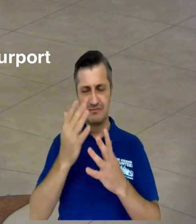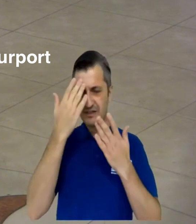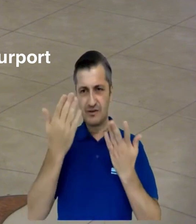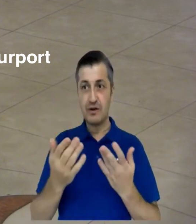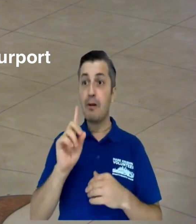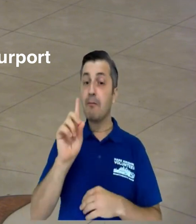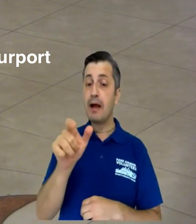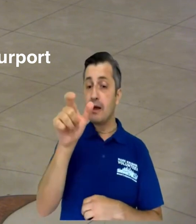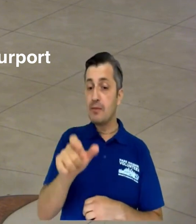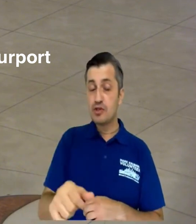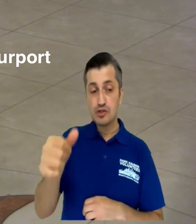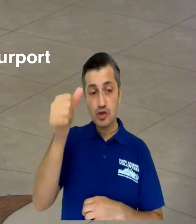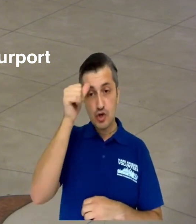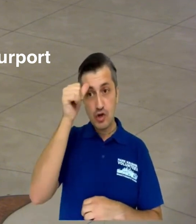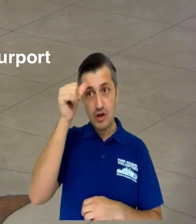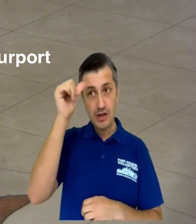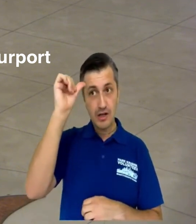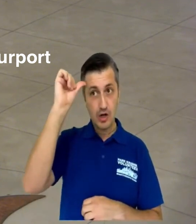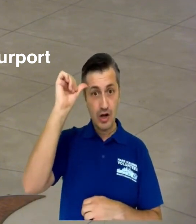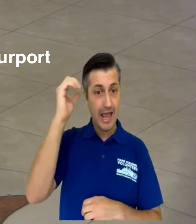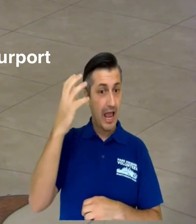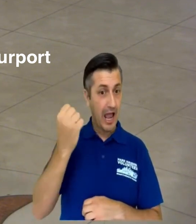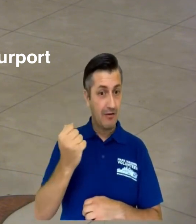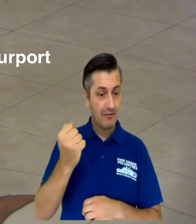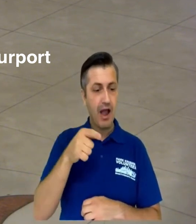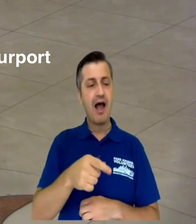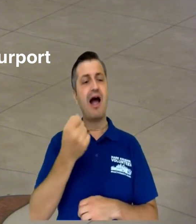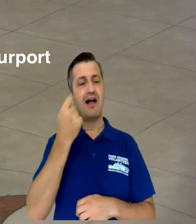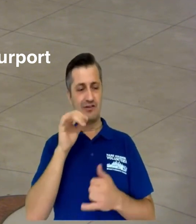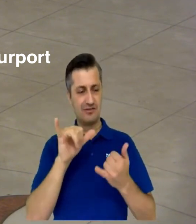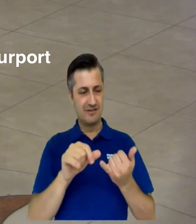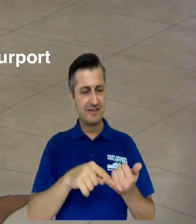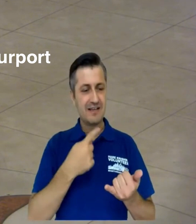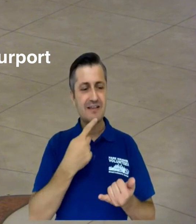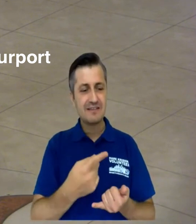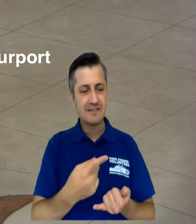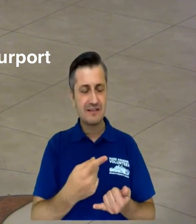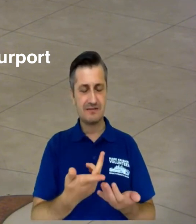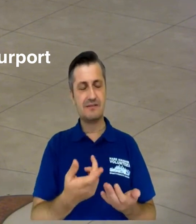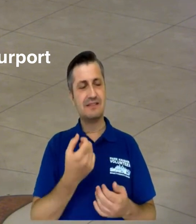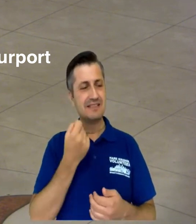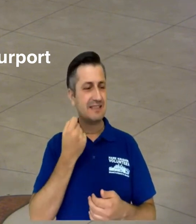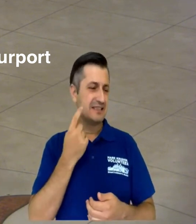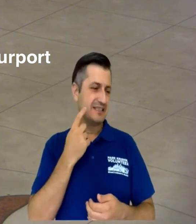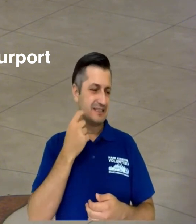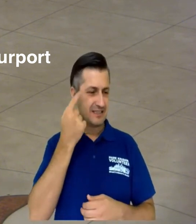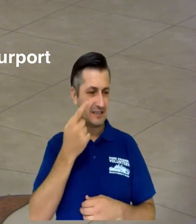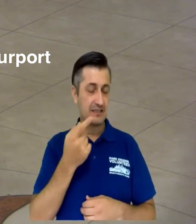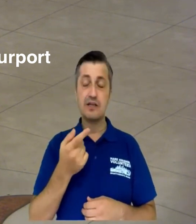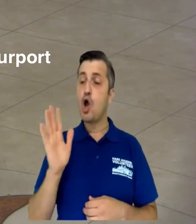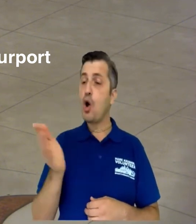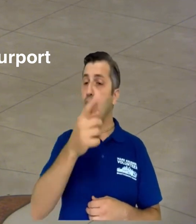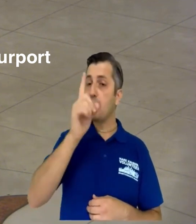by understanding what the Lord explains here. Everyone sees the sun, moon, fire, and